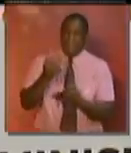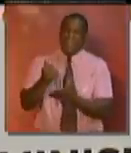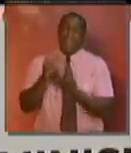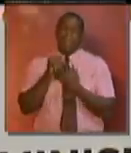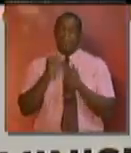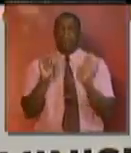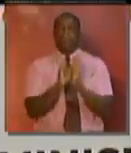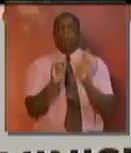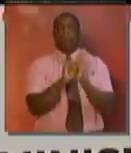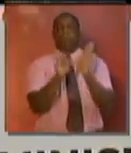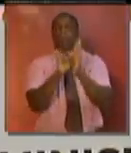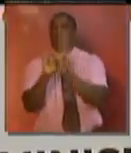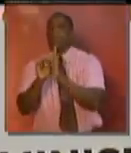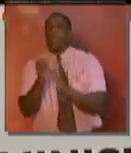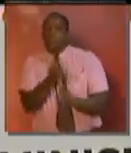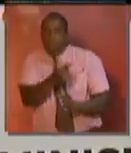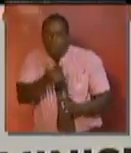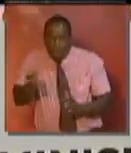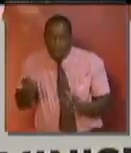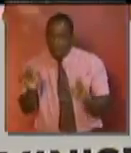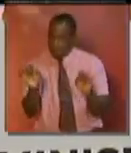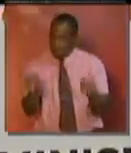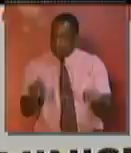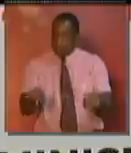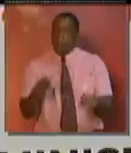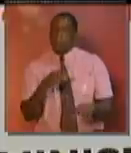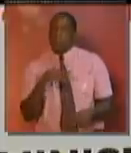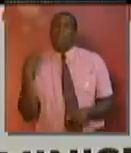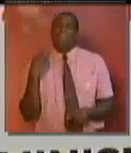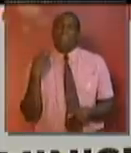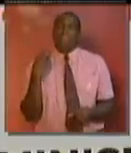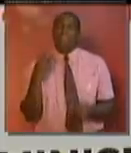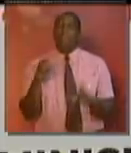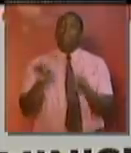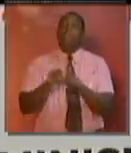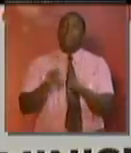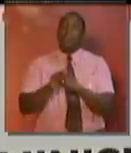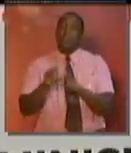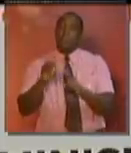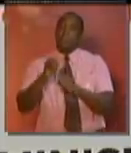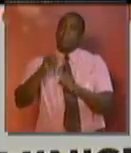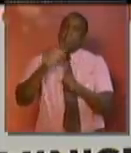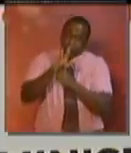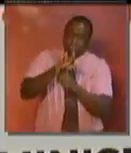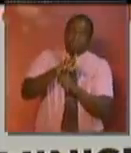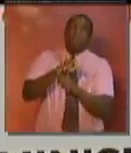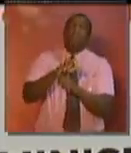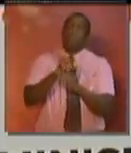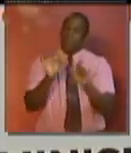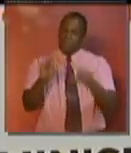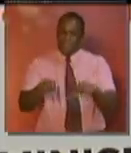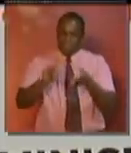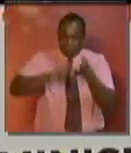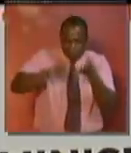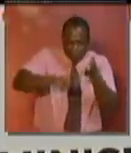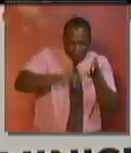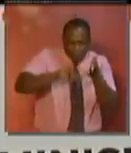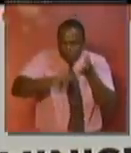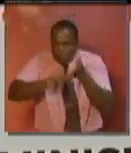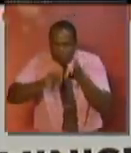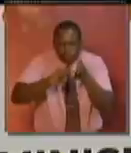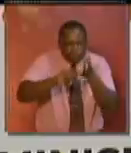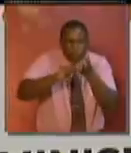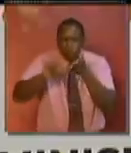identify potential risks and potential sources of exposure, so that we can trace, track, and